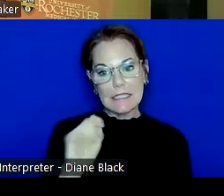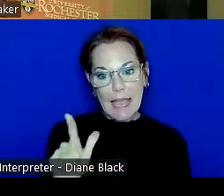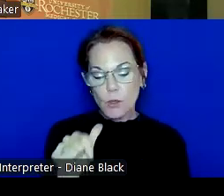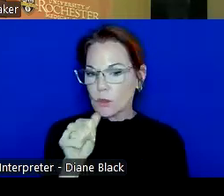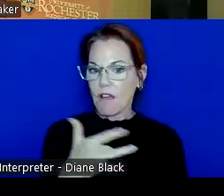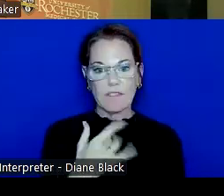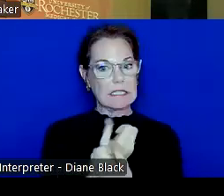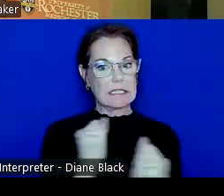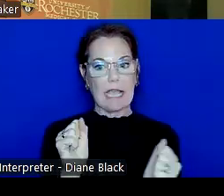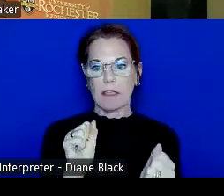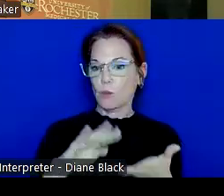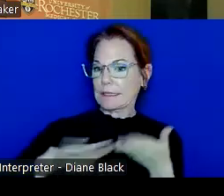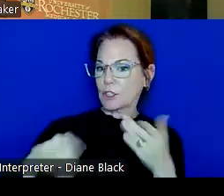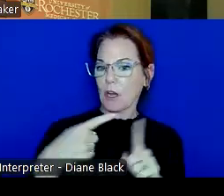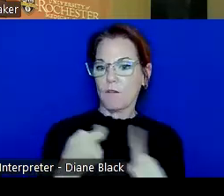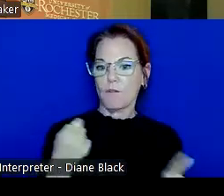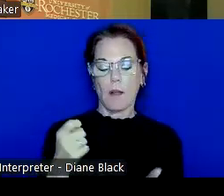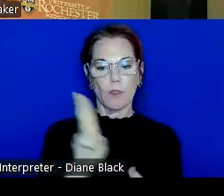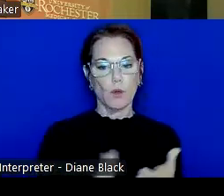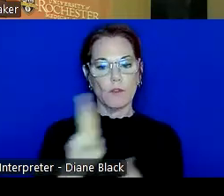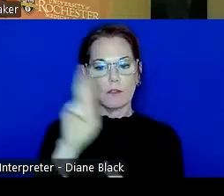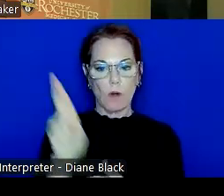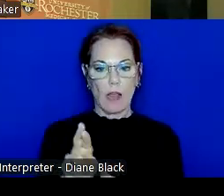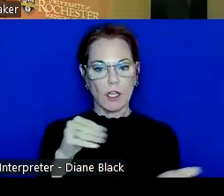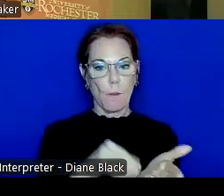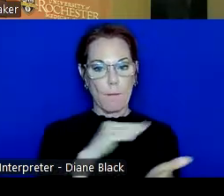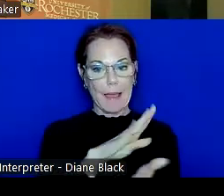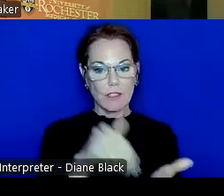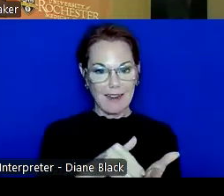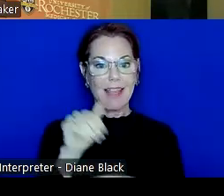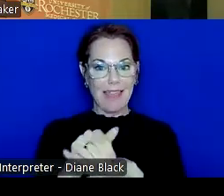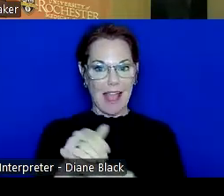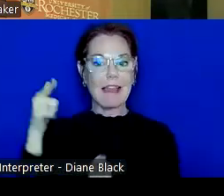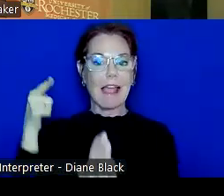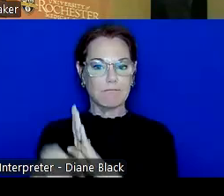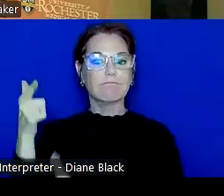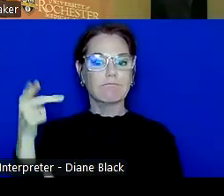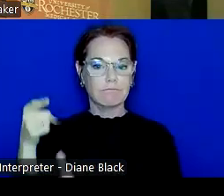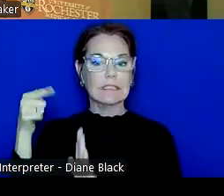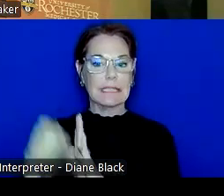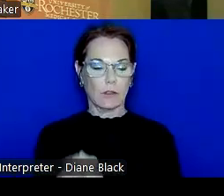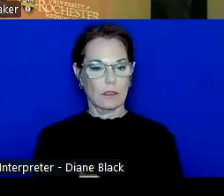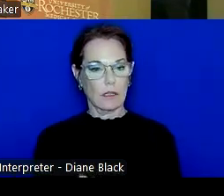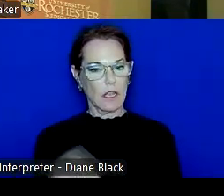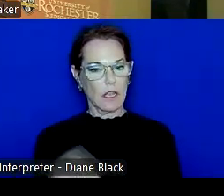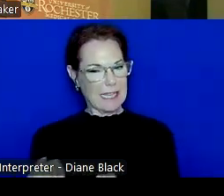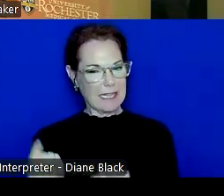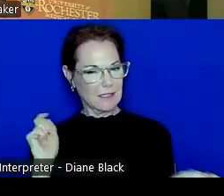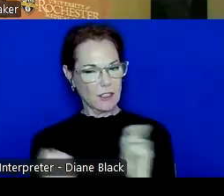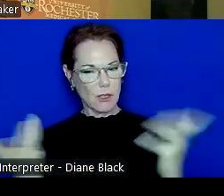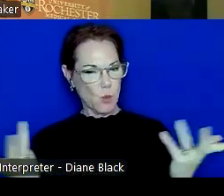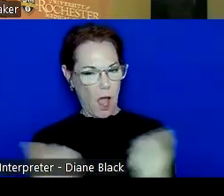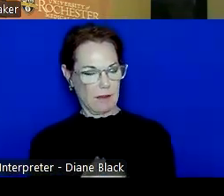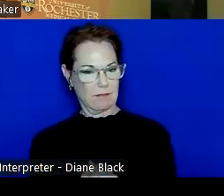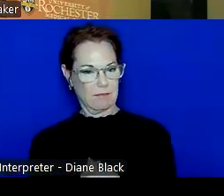Rochester Medical Center and was killed by police later that night. What has changed since then? Are we willing to come together to create that kind of